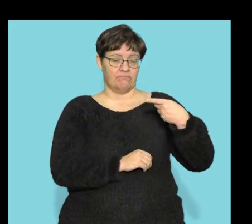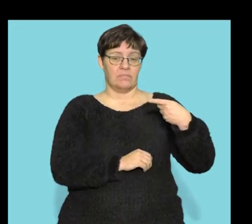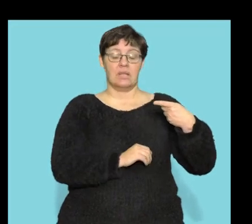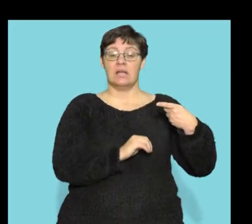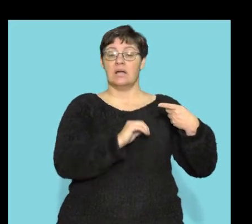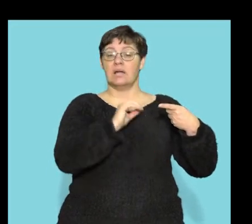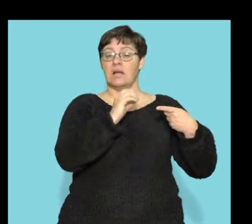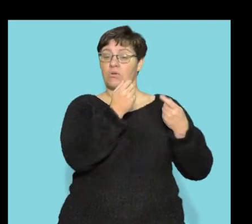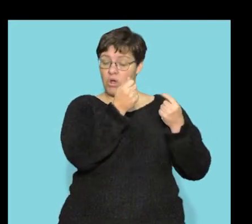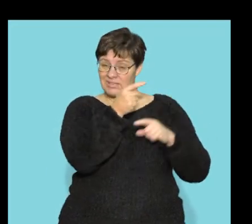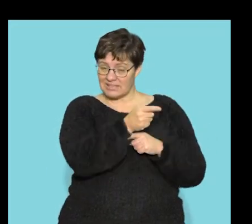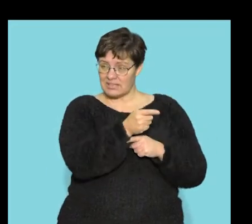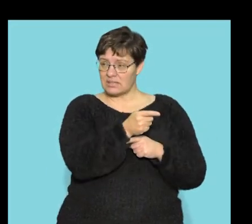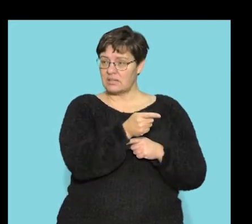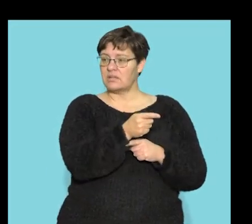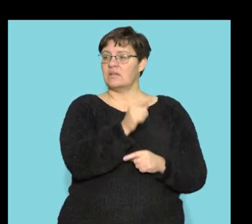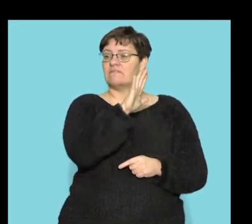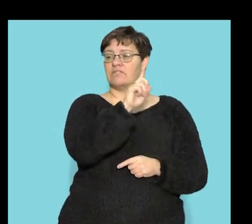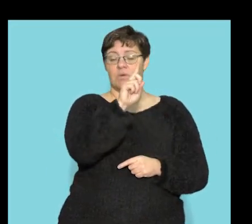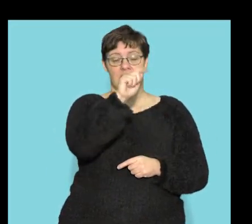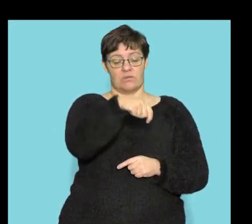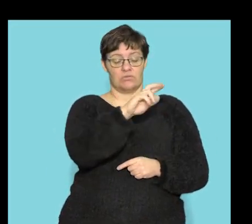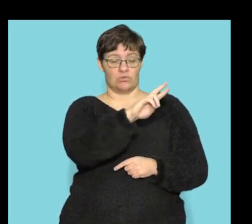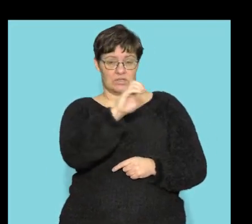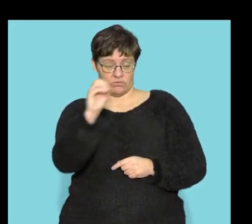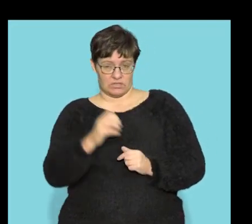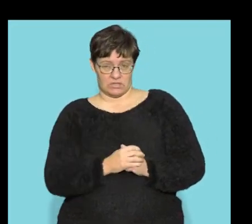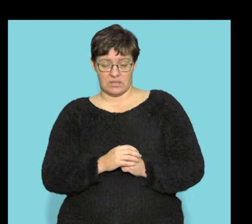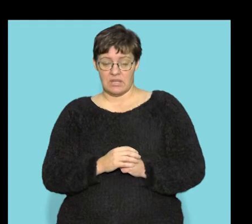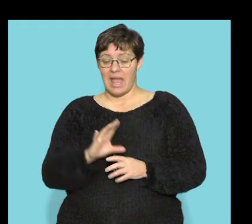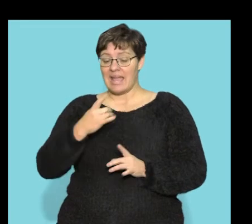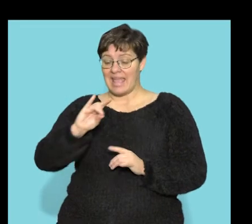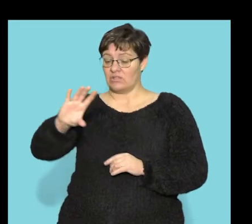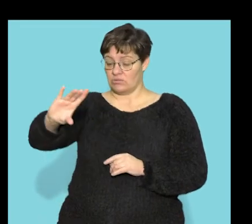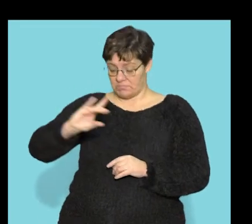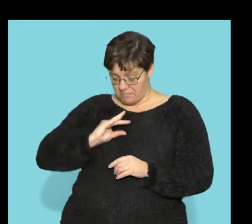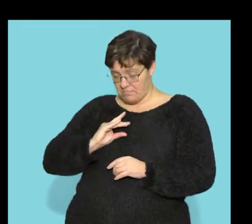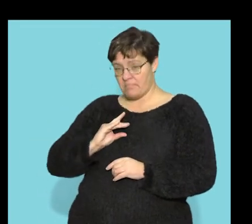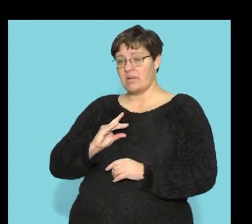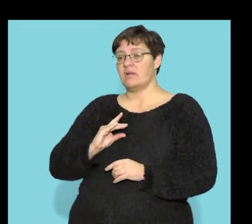that we purchased, 51,200. Cash received from the sale of plastic bags,